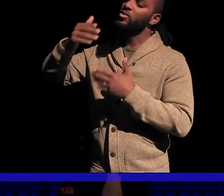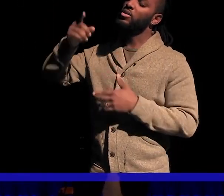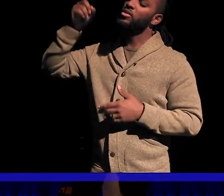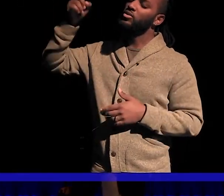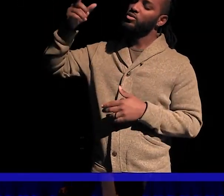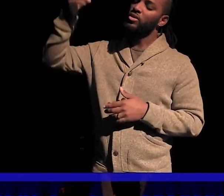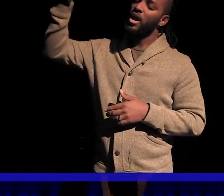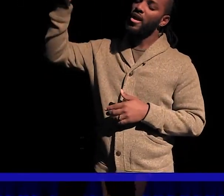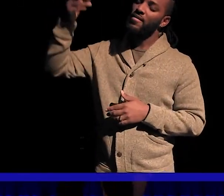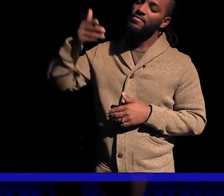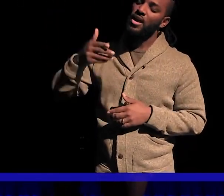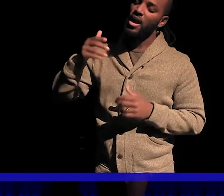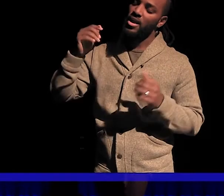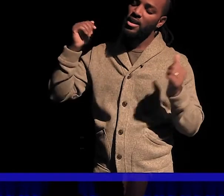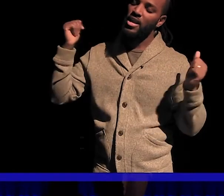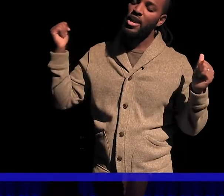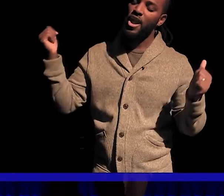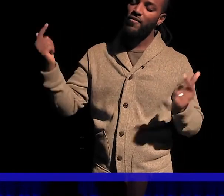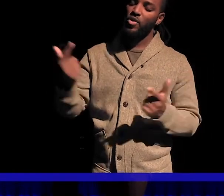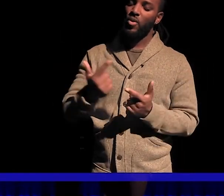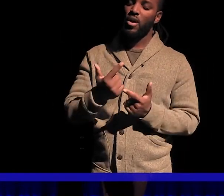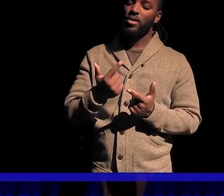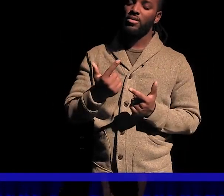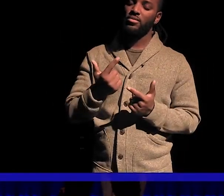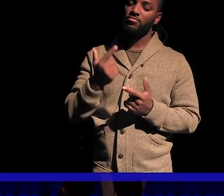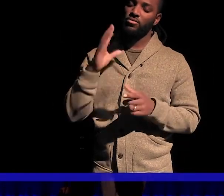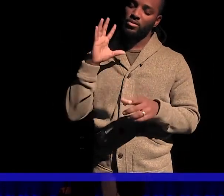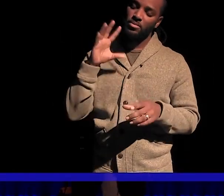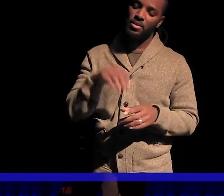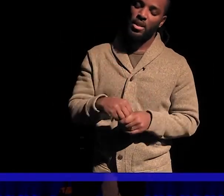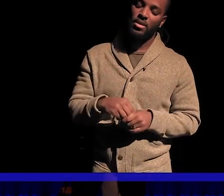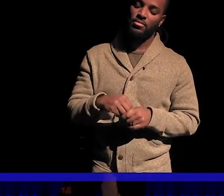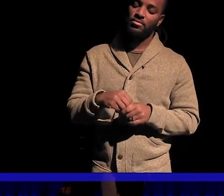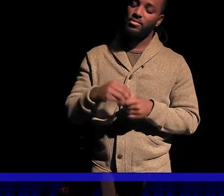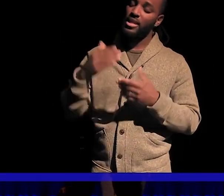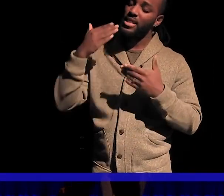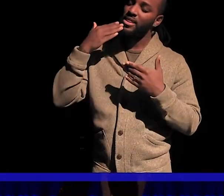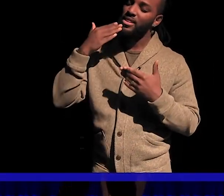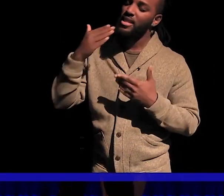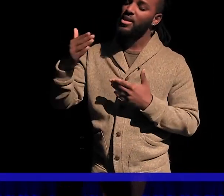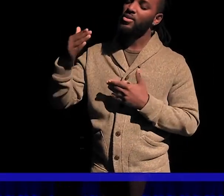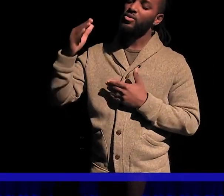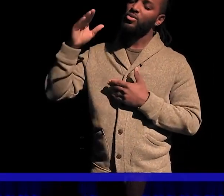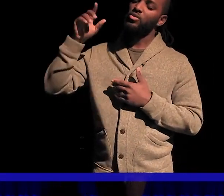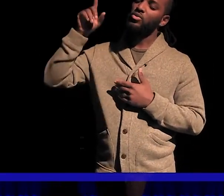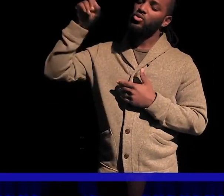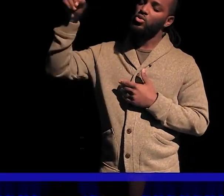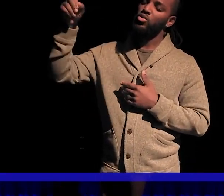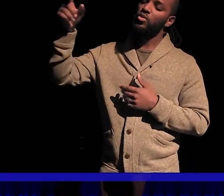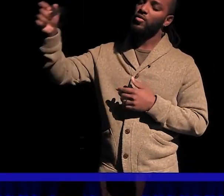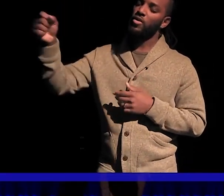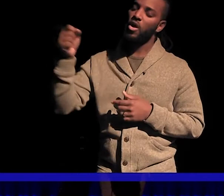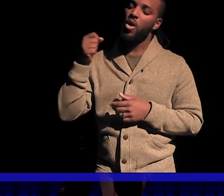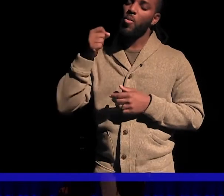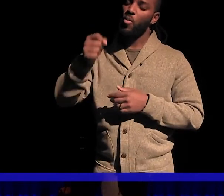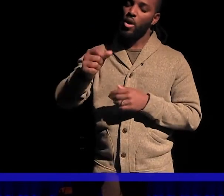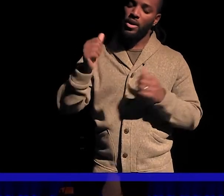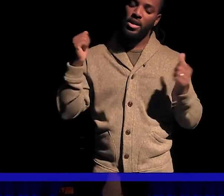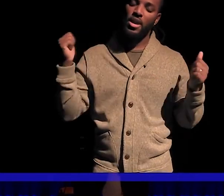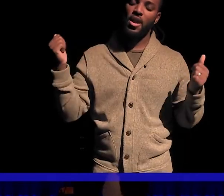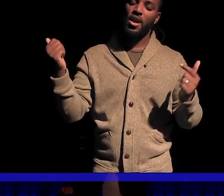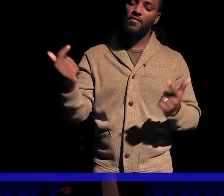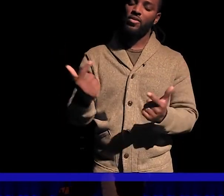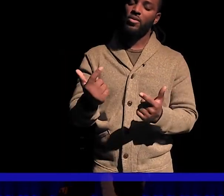invited each and every one of us to play. Thank you, Father, that your word clearly states that you have appointed each and every one of us to go and bear